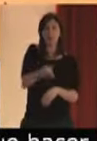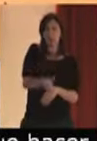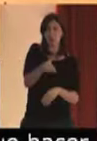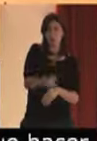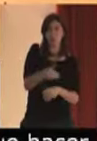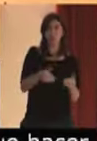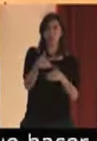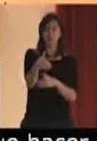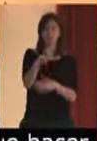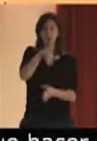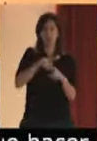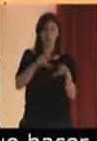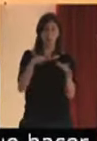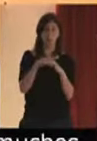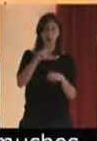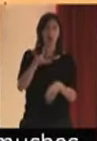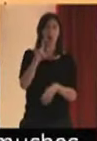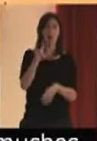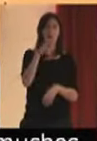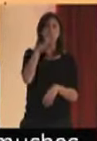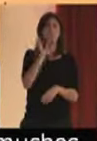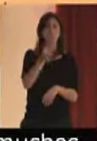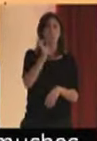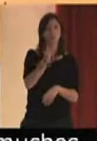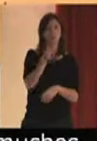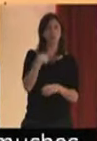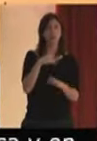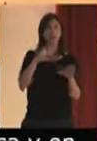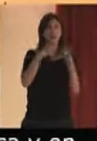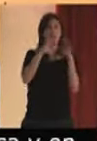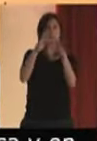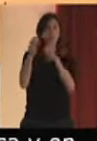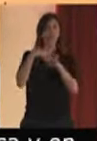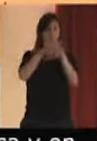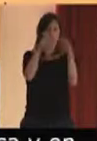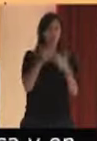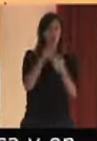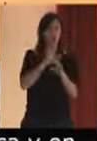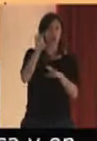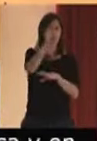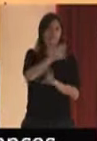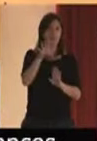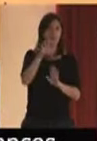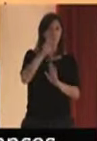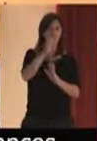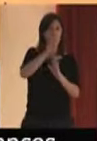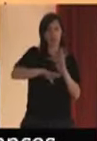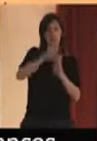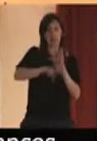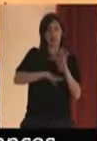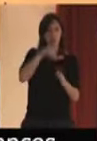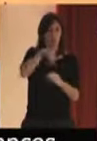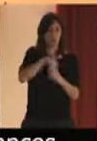And this is something that we have to do, some work that we have to do at LACLO, because we have many isolated repositories, and we have some in